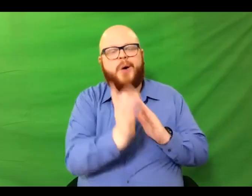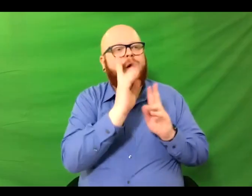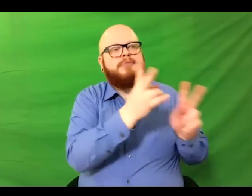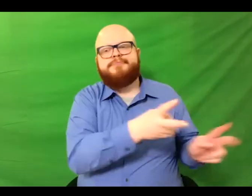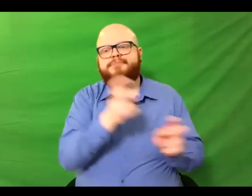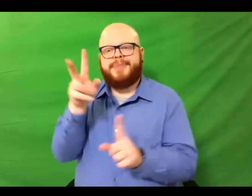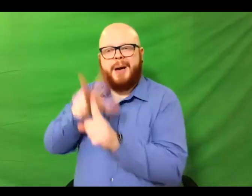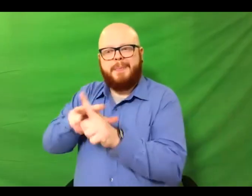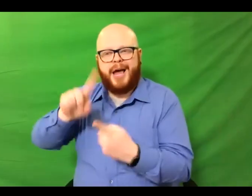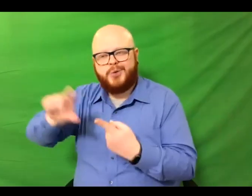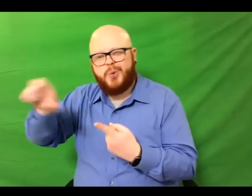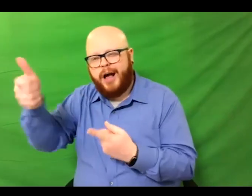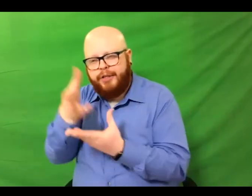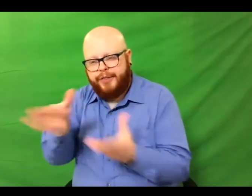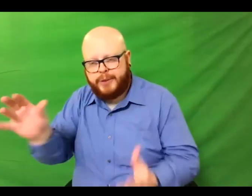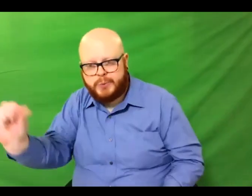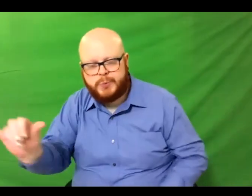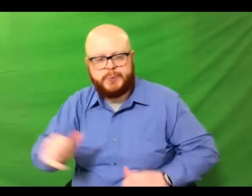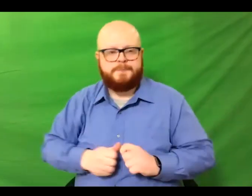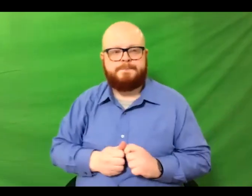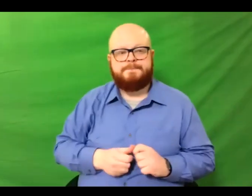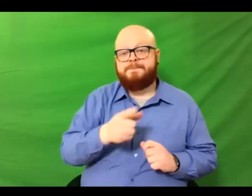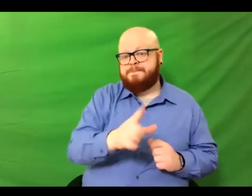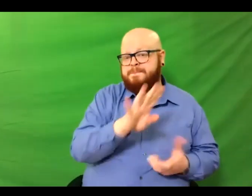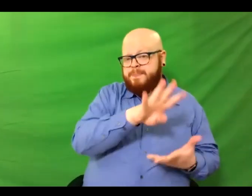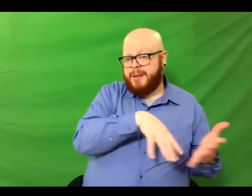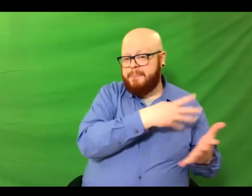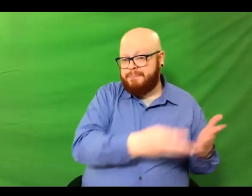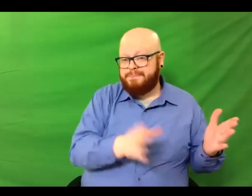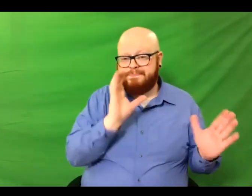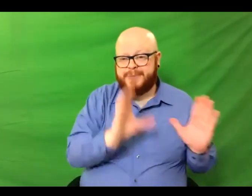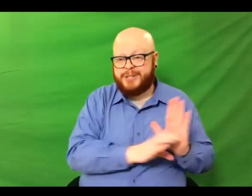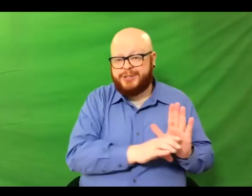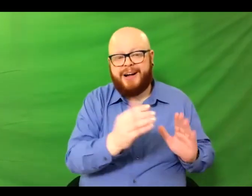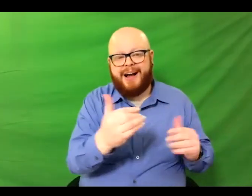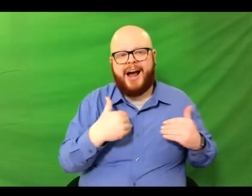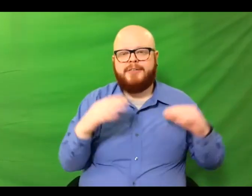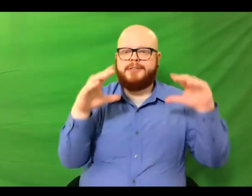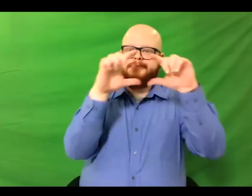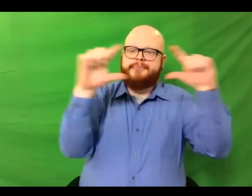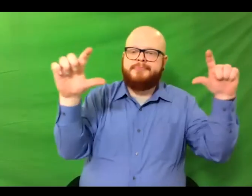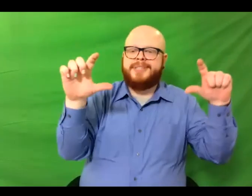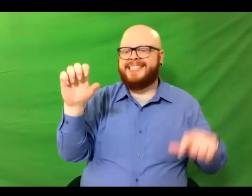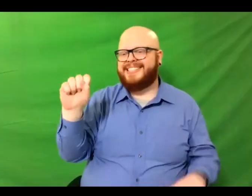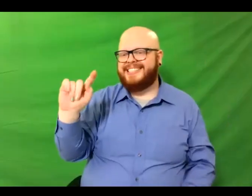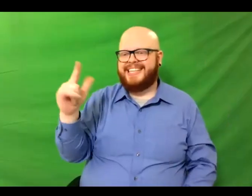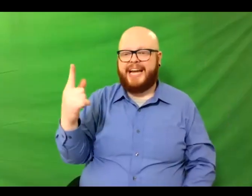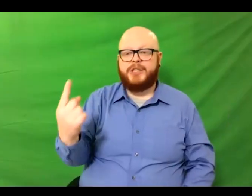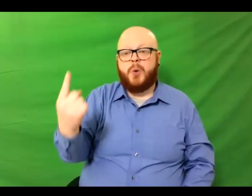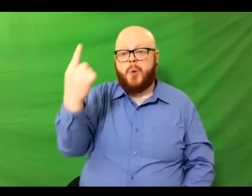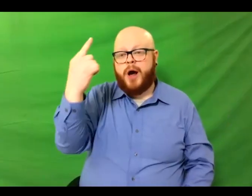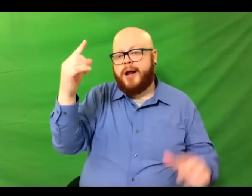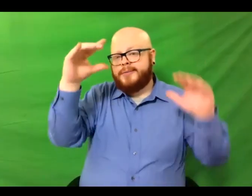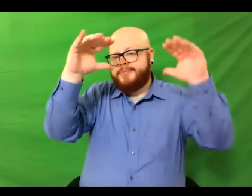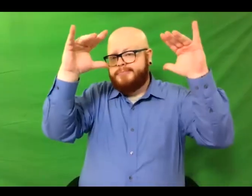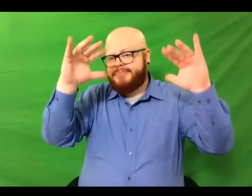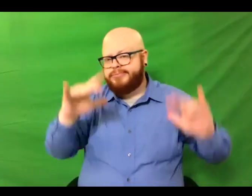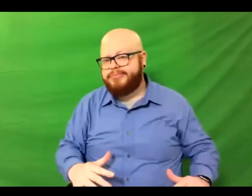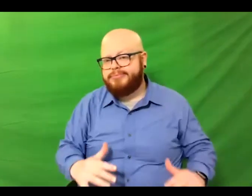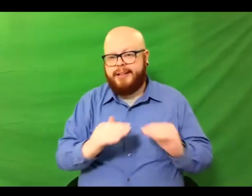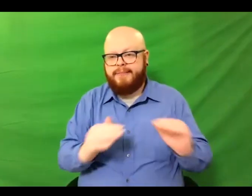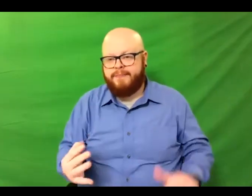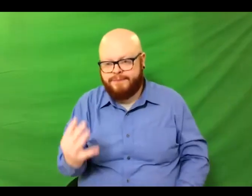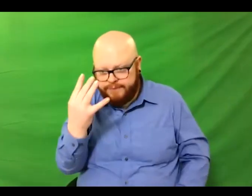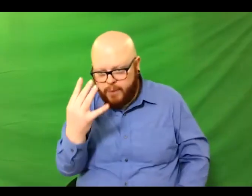Handshape development. So I've got a diagram, pictures here of stage 1 hand shapes all the way down to stage 4. So a